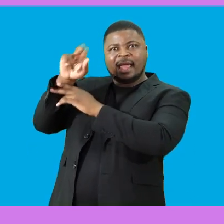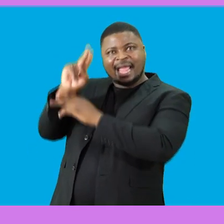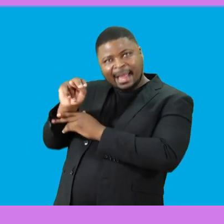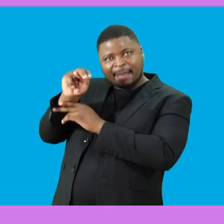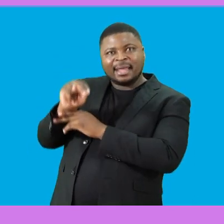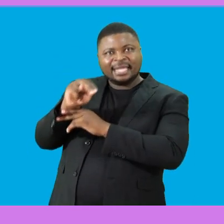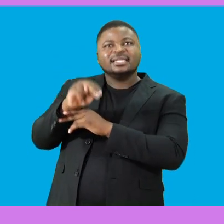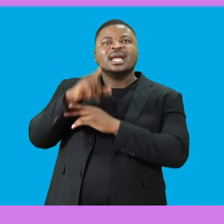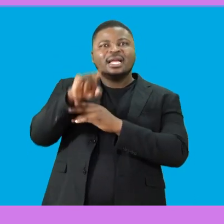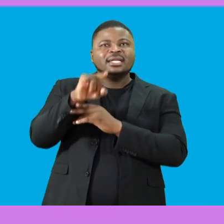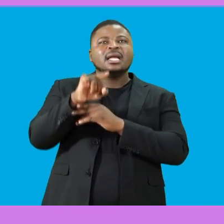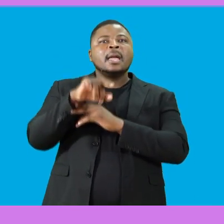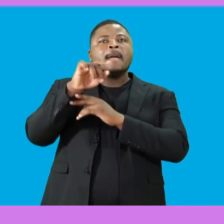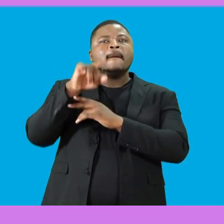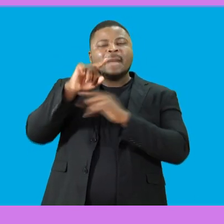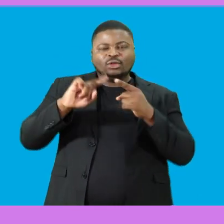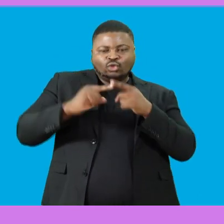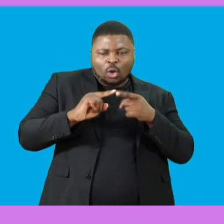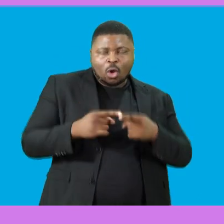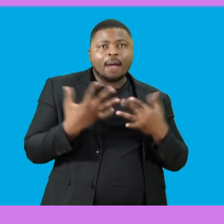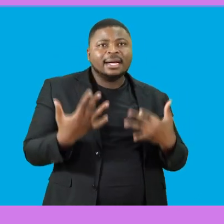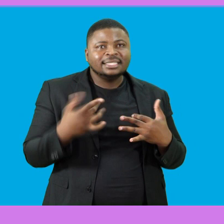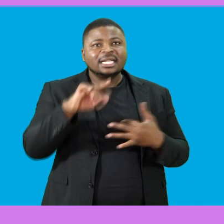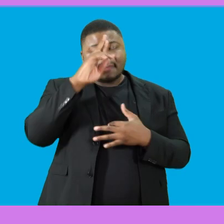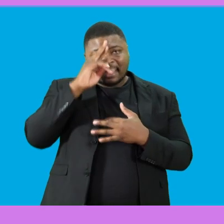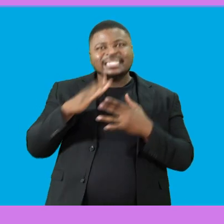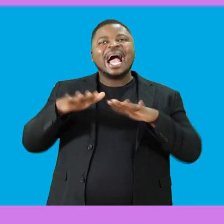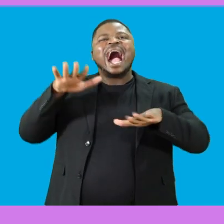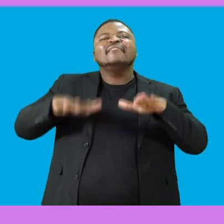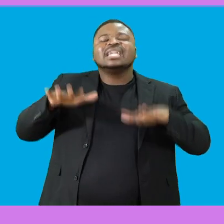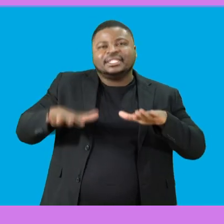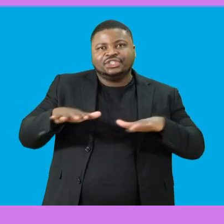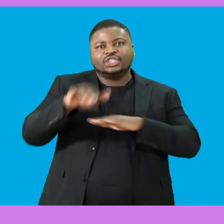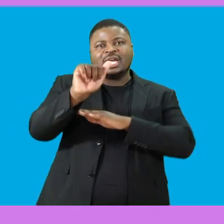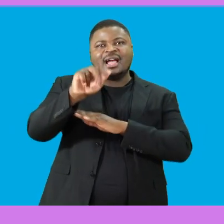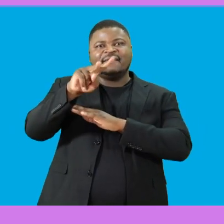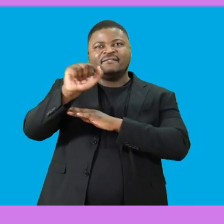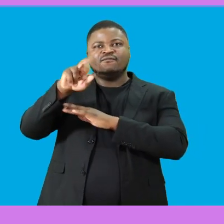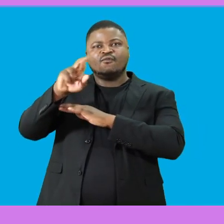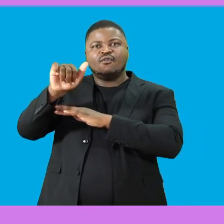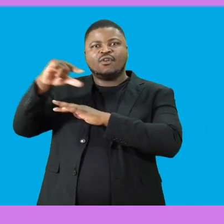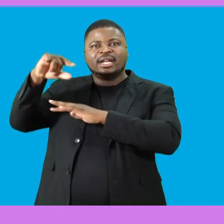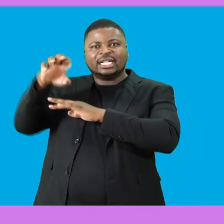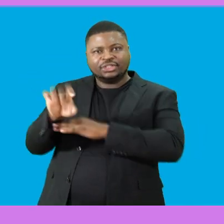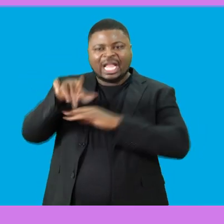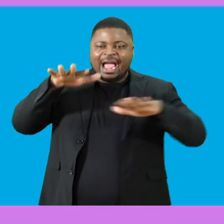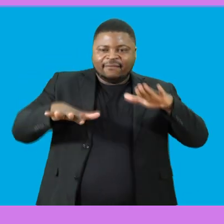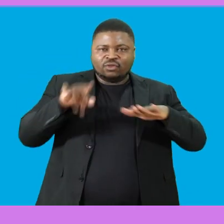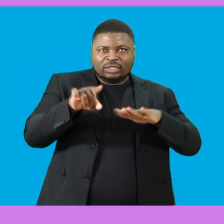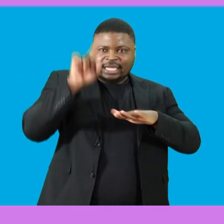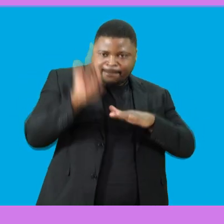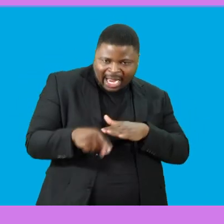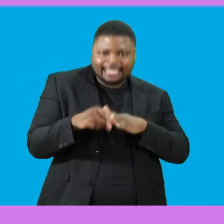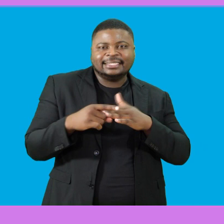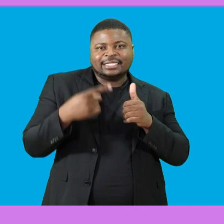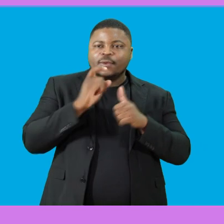score. How do we calculate the mean? Mean is the average. So we have to add all the number of goals that have taken place divided by the number